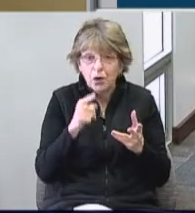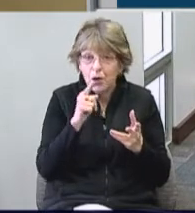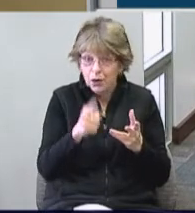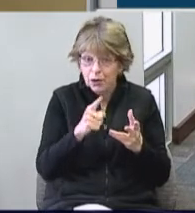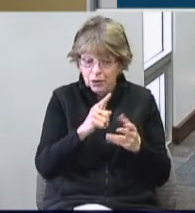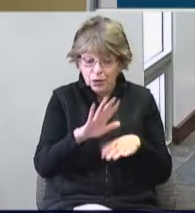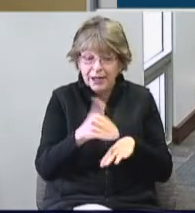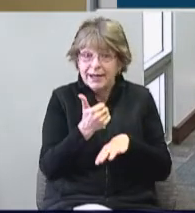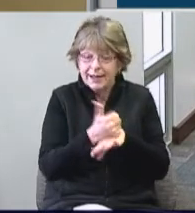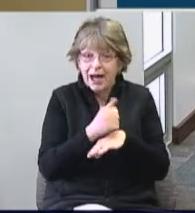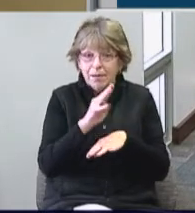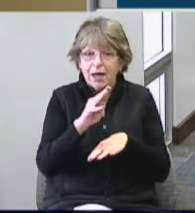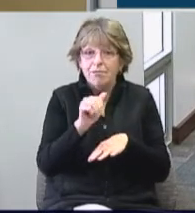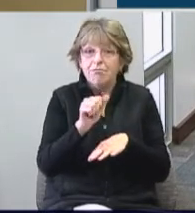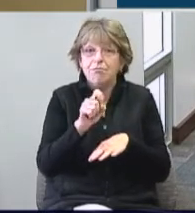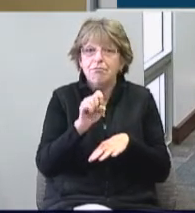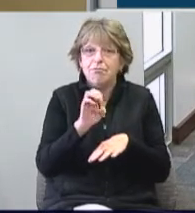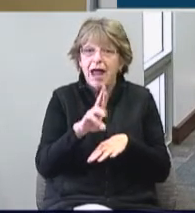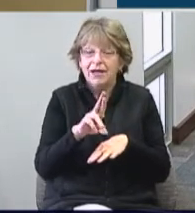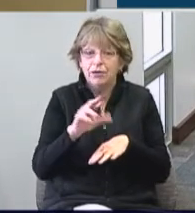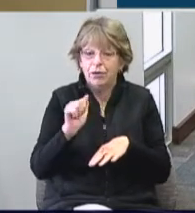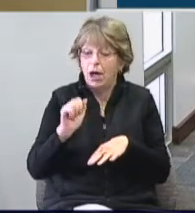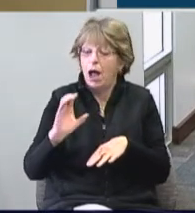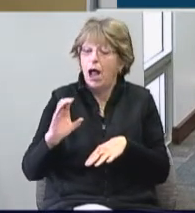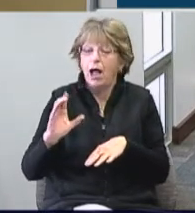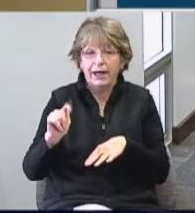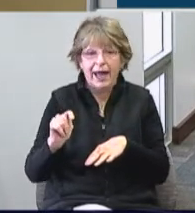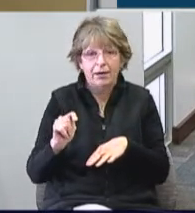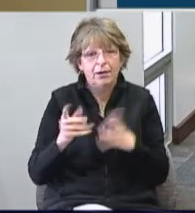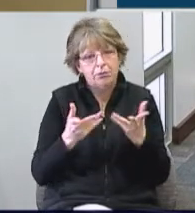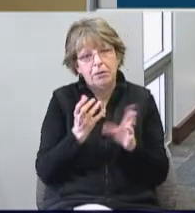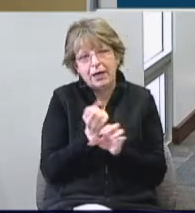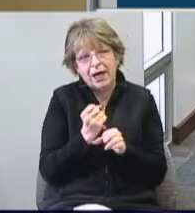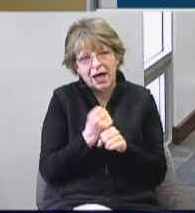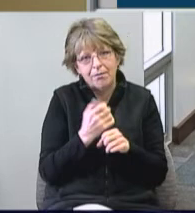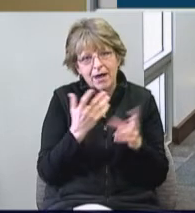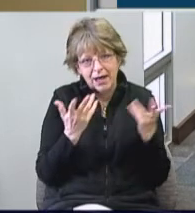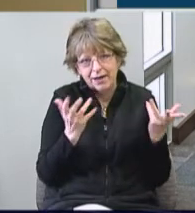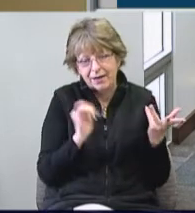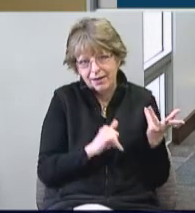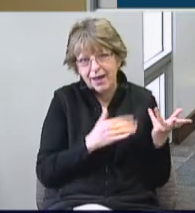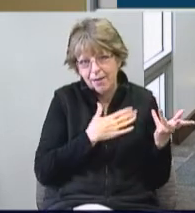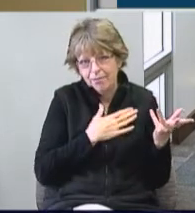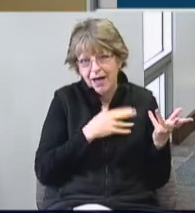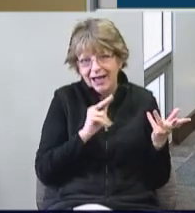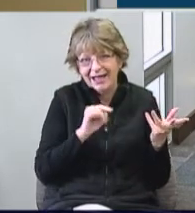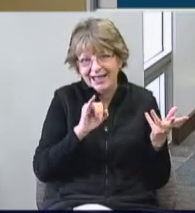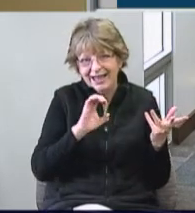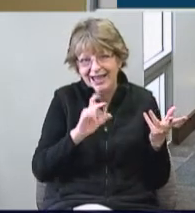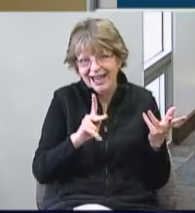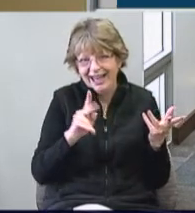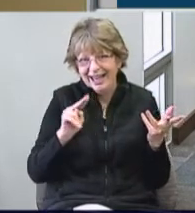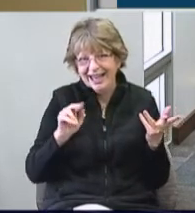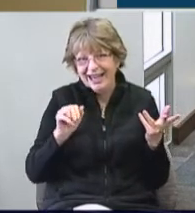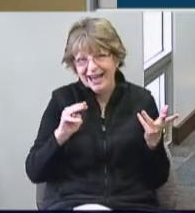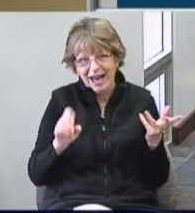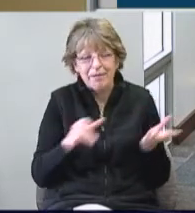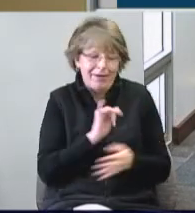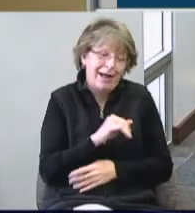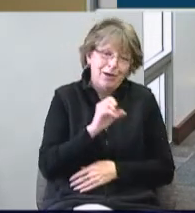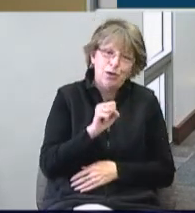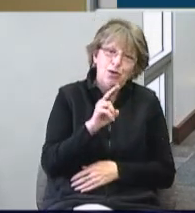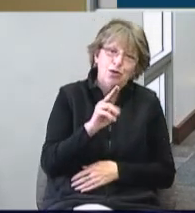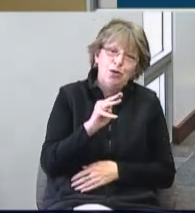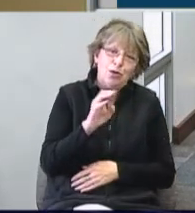And so I named my master account sort of my nickname, which is Sumo Bear. And this is my real